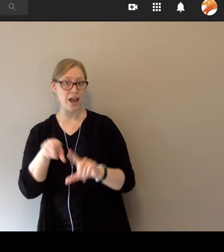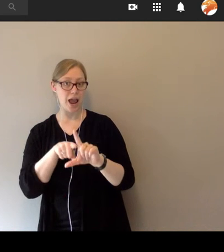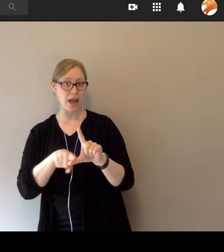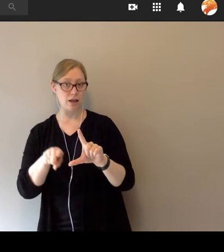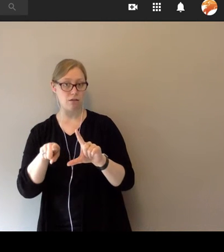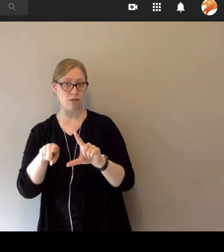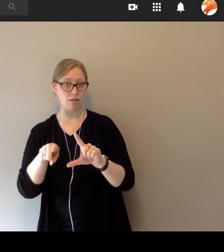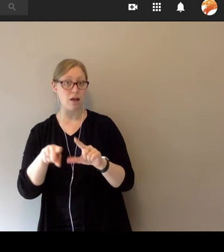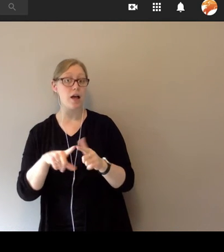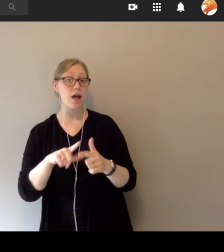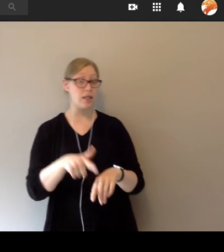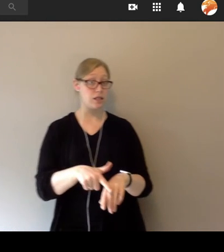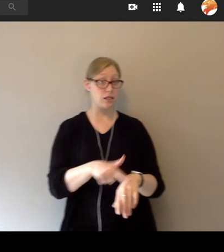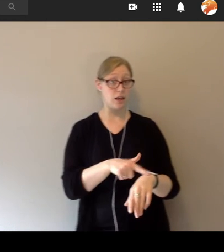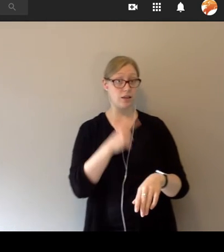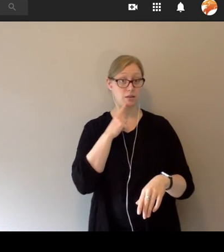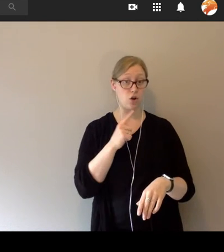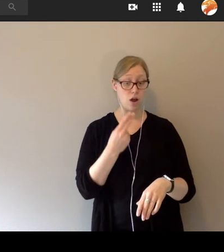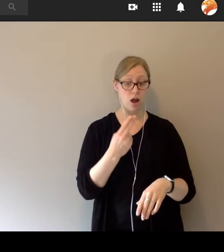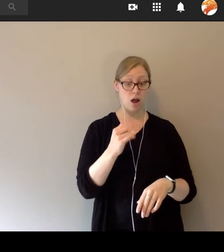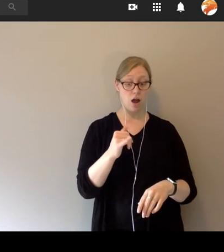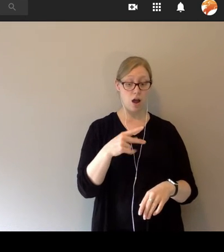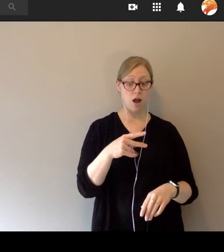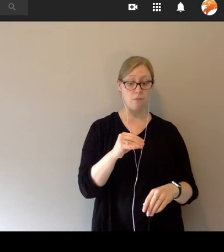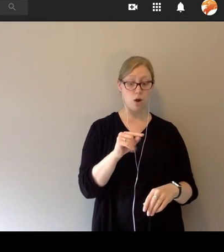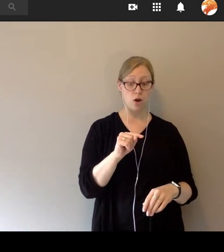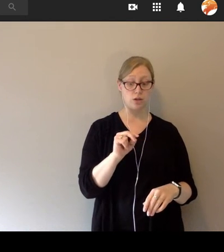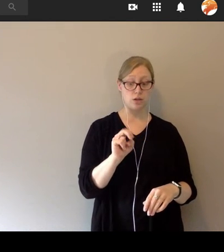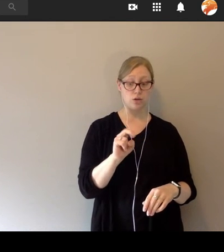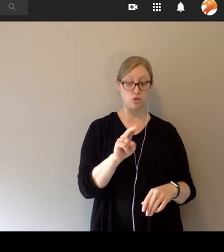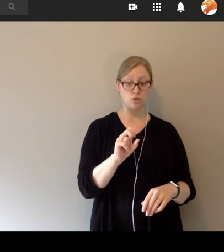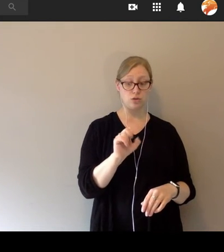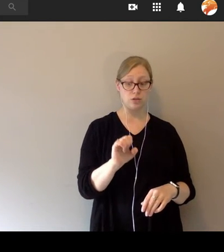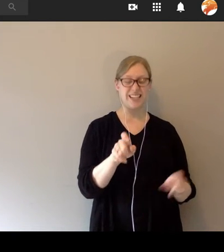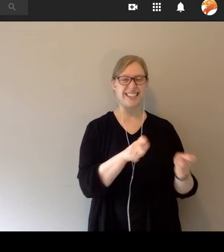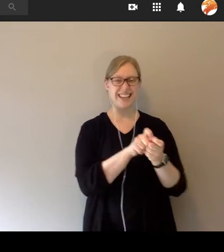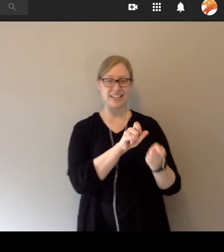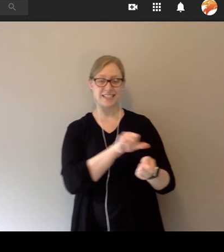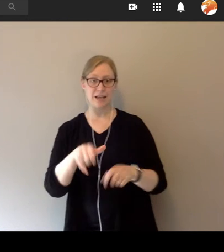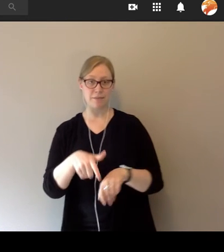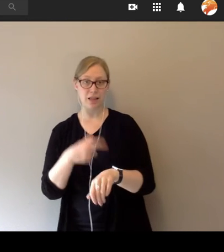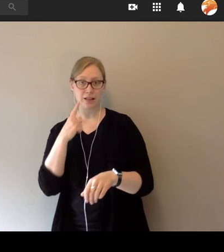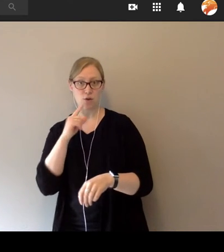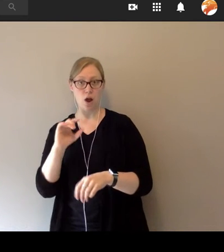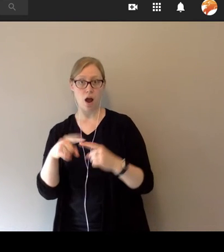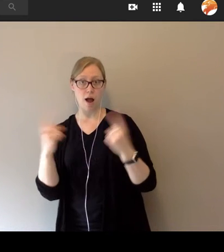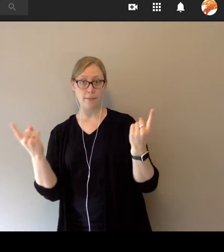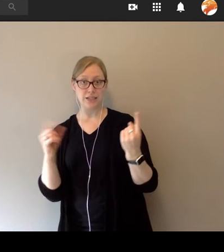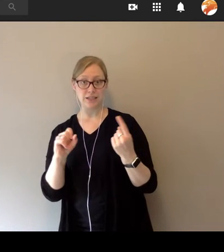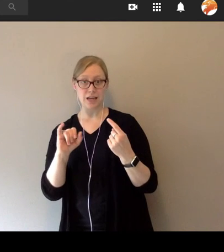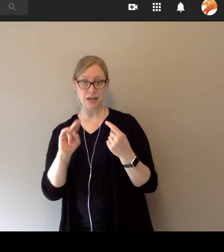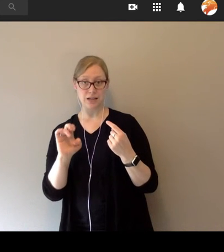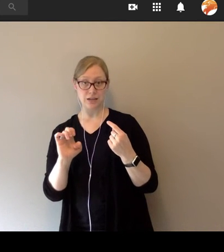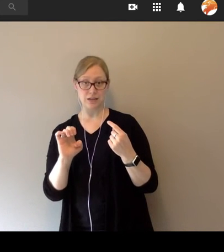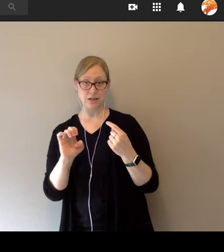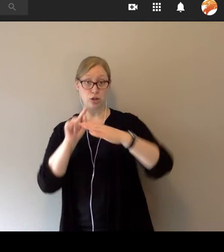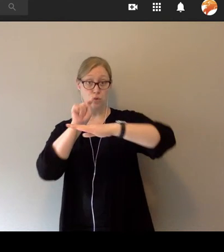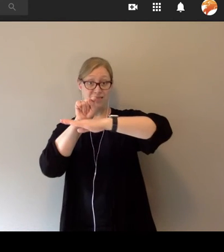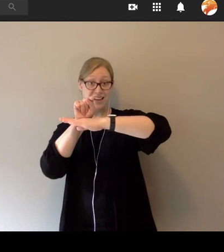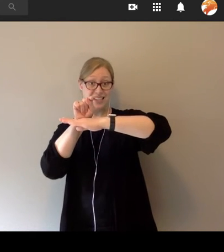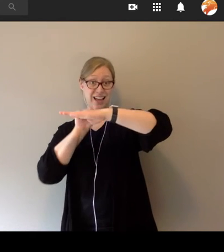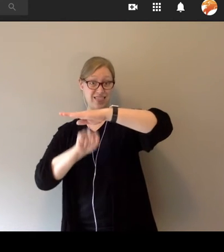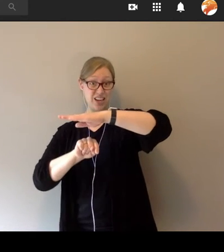of the hypotenuse is exactly the same length as the opposite side. So this opposite side and the hypotenuse